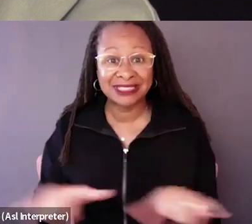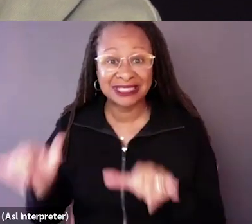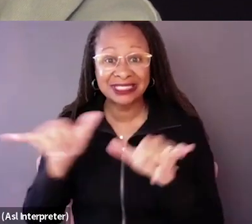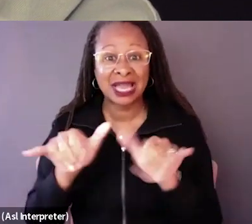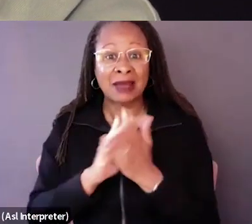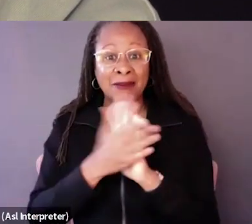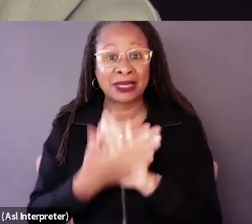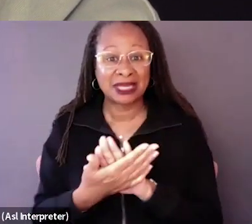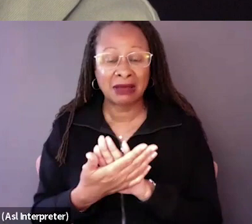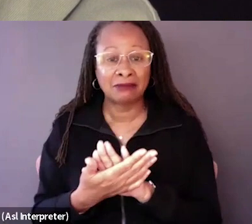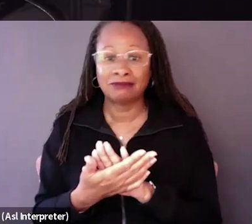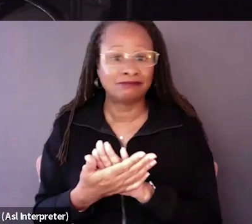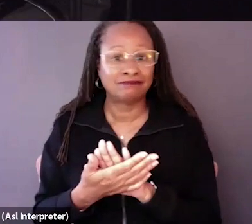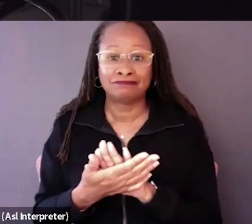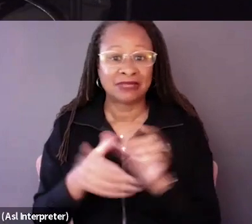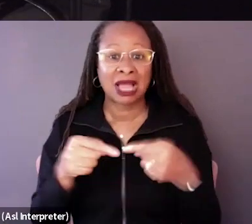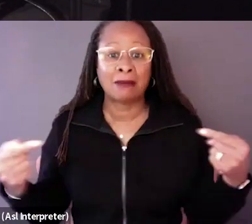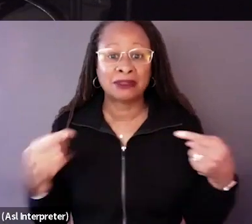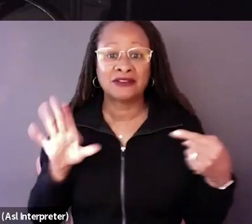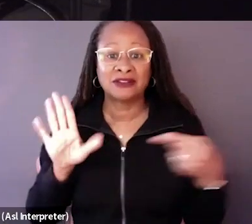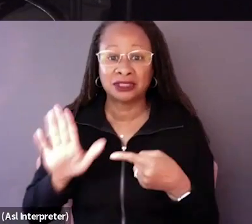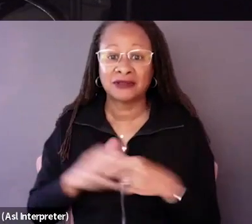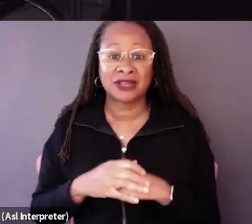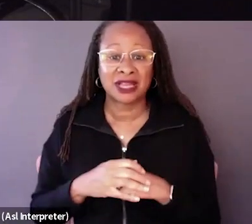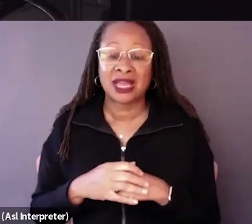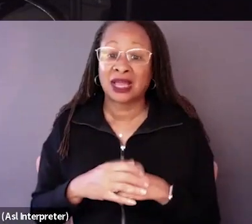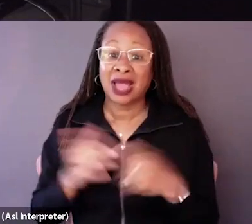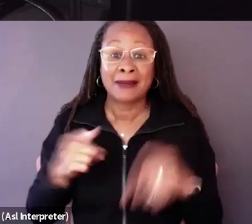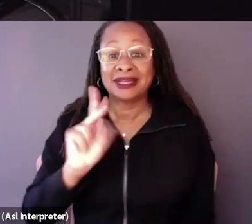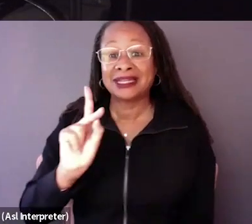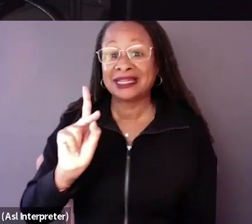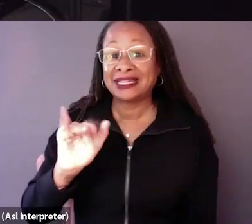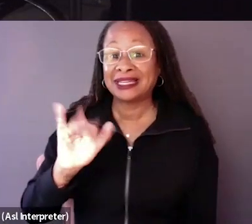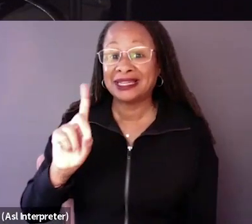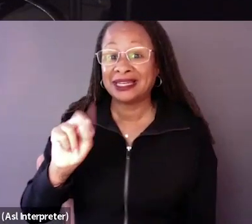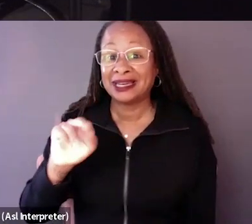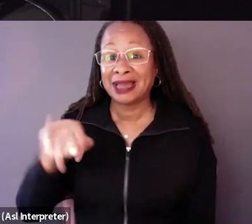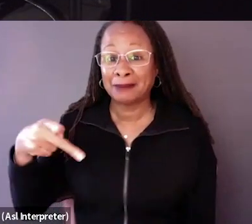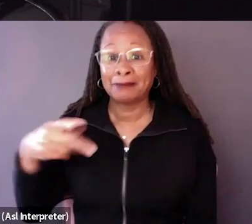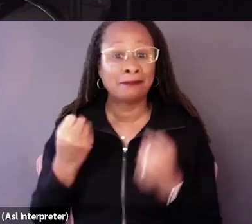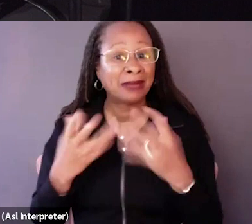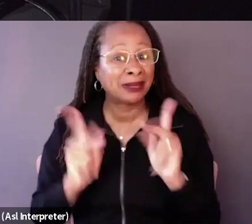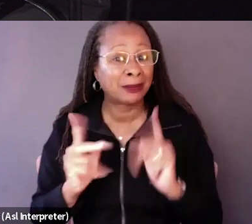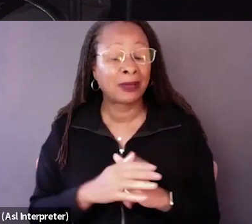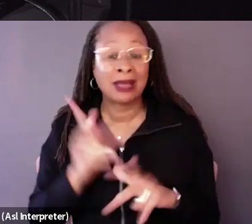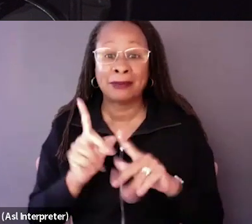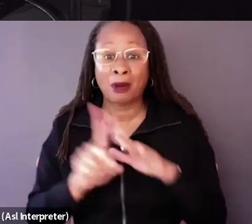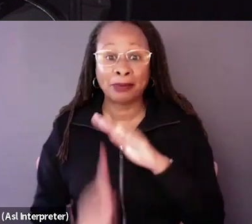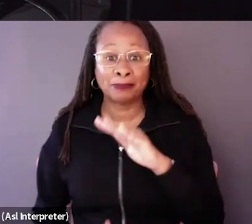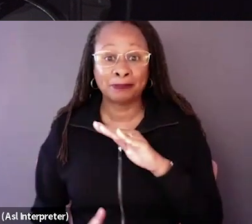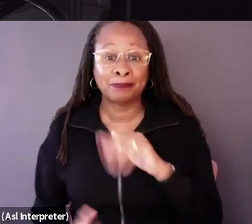a shadow of himself. Kidnappings continue in the country. People disappear. As you saw